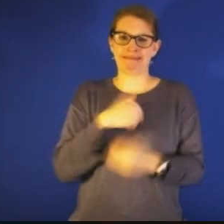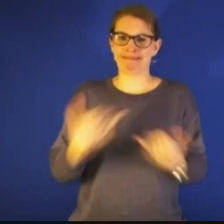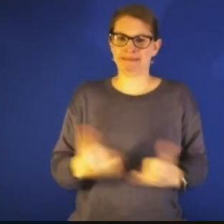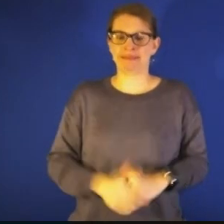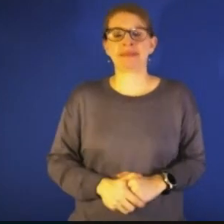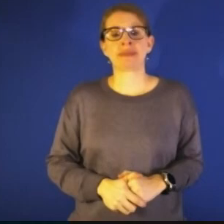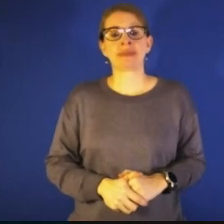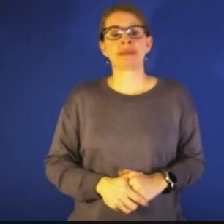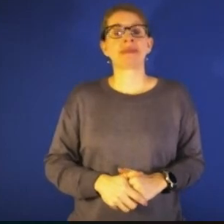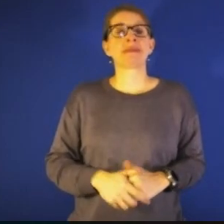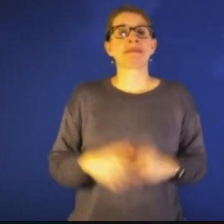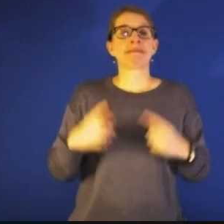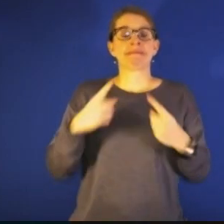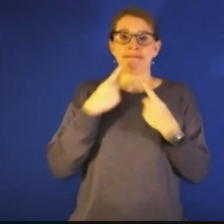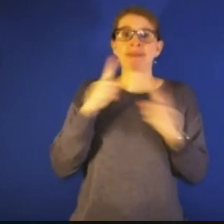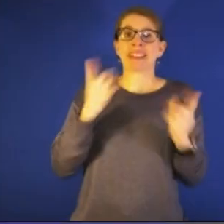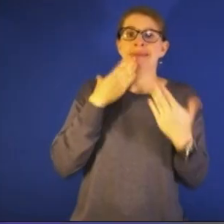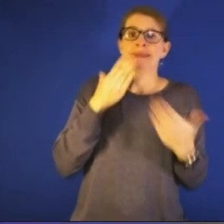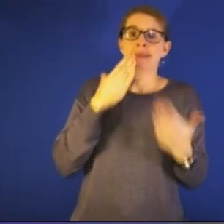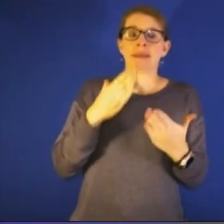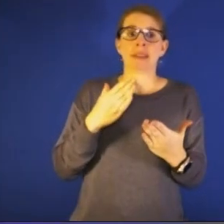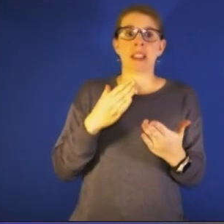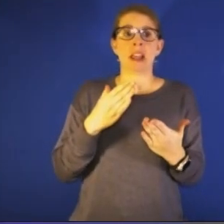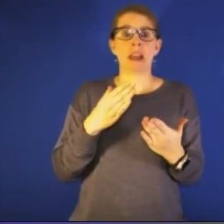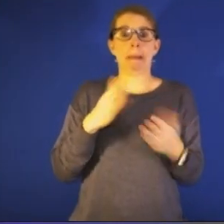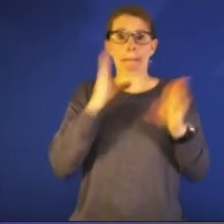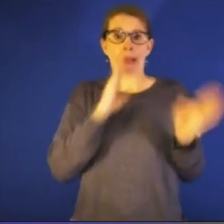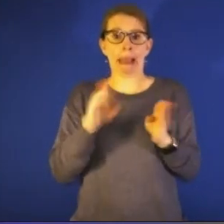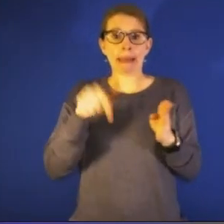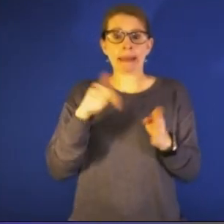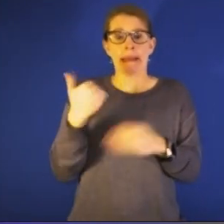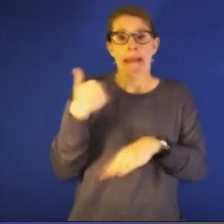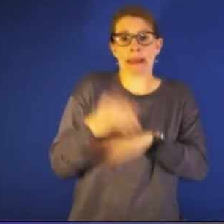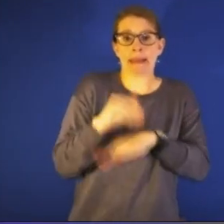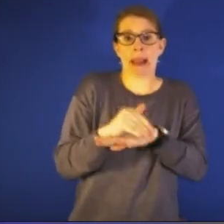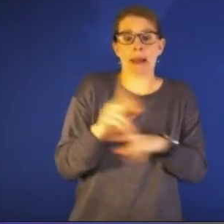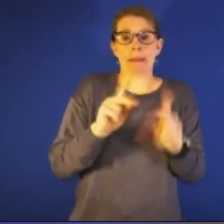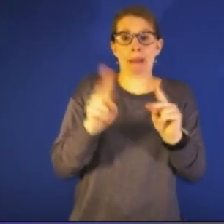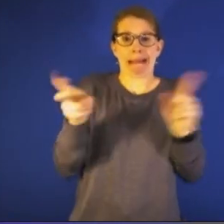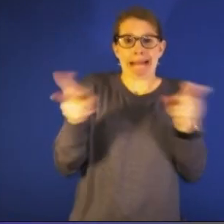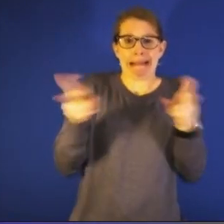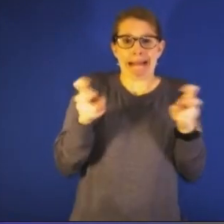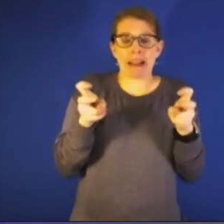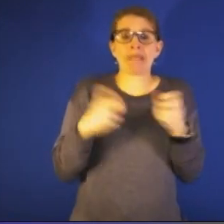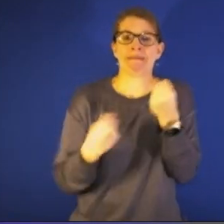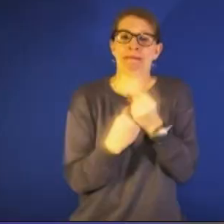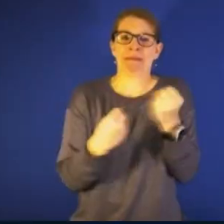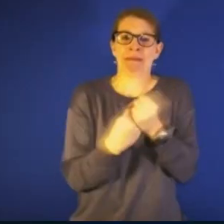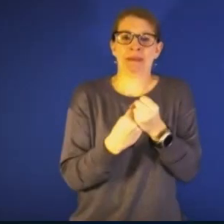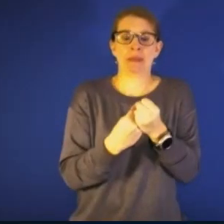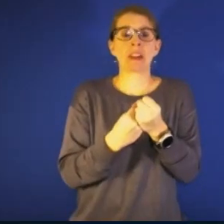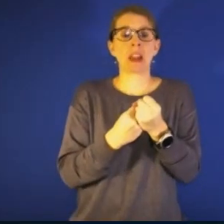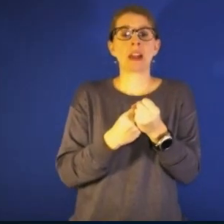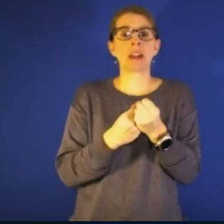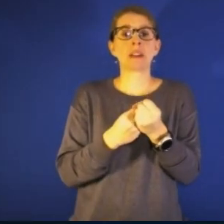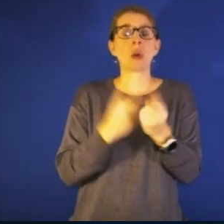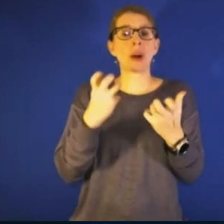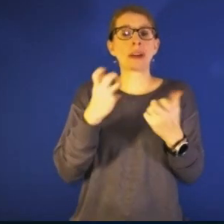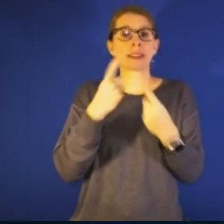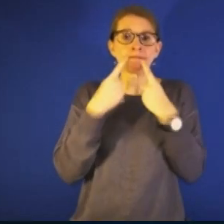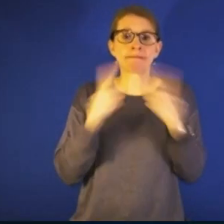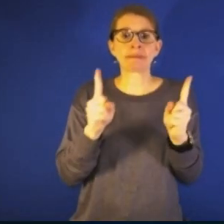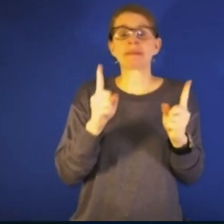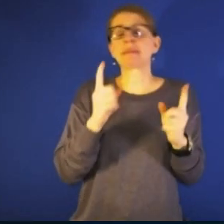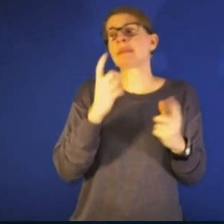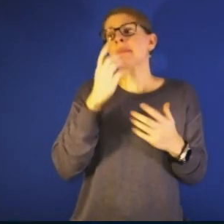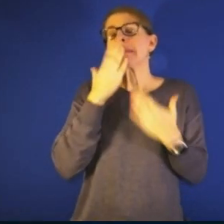thank you. So we put this together last night, and all these folks have rallied to it. We want to make sure we expressed our appreciation for the emergency